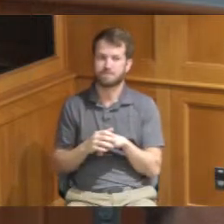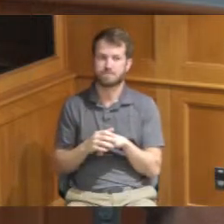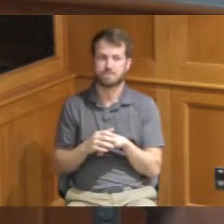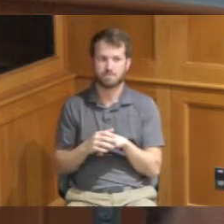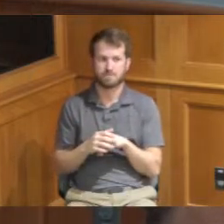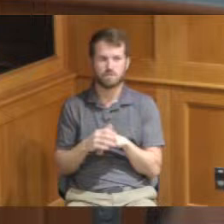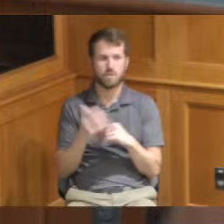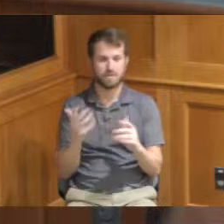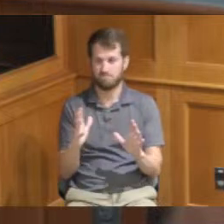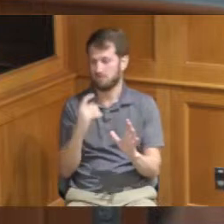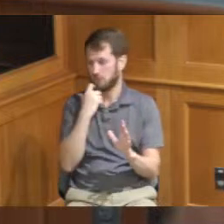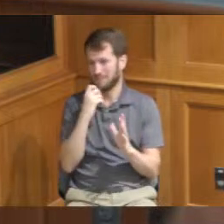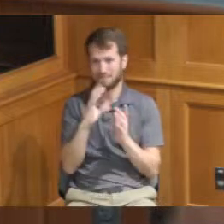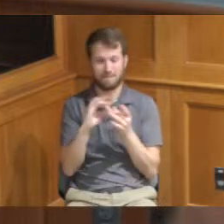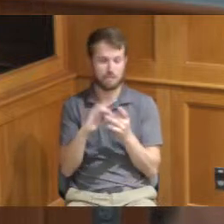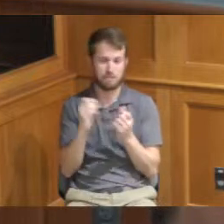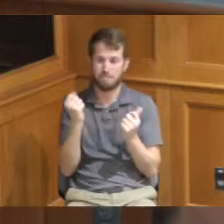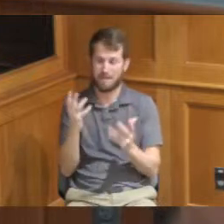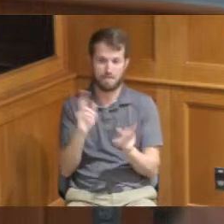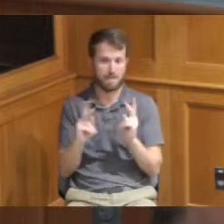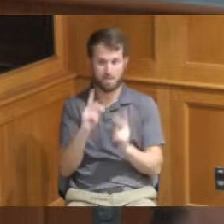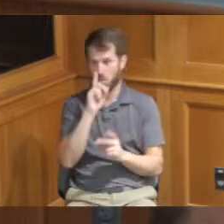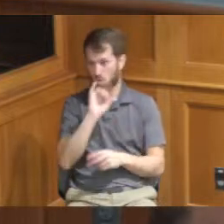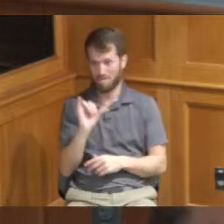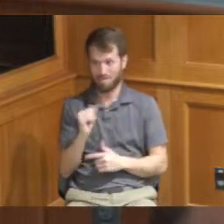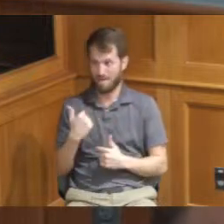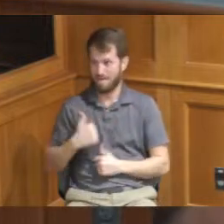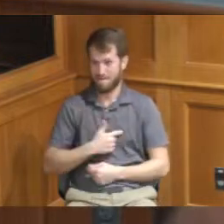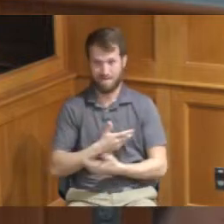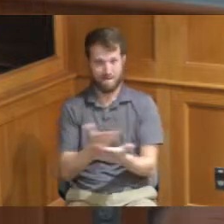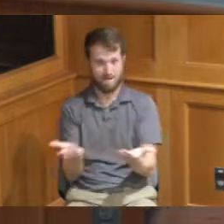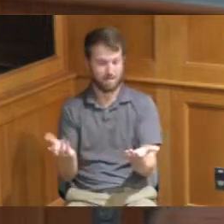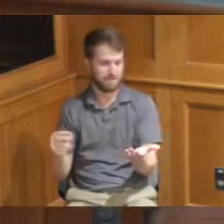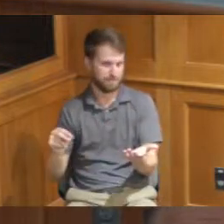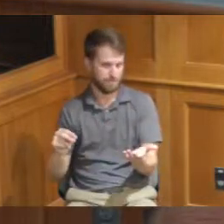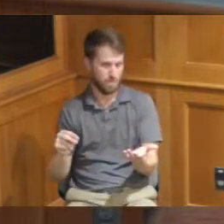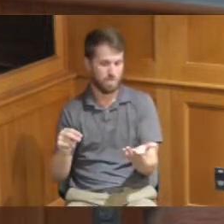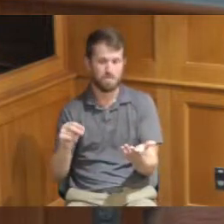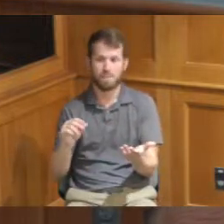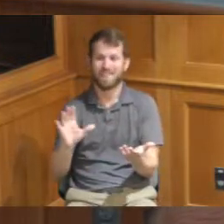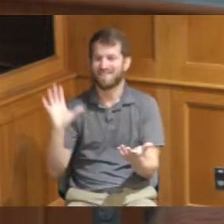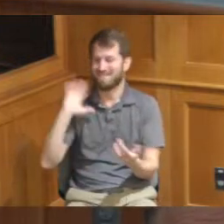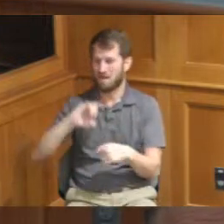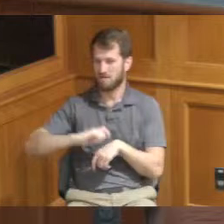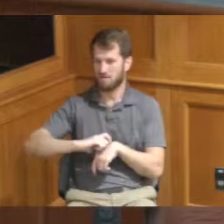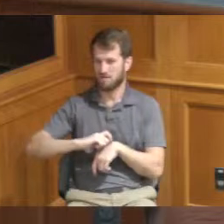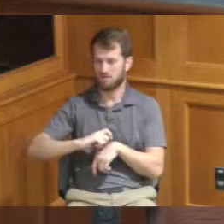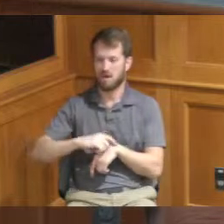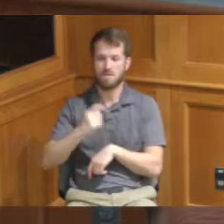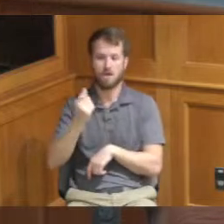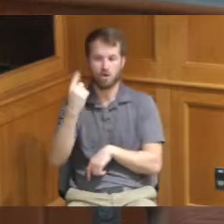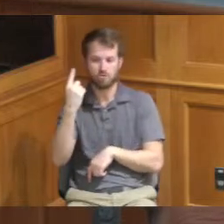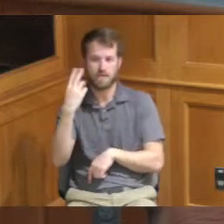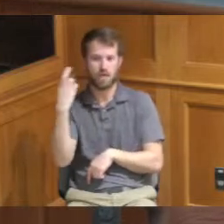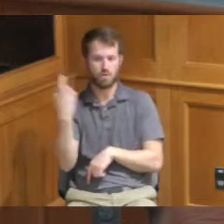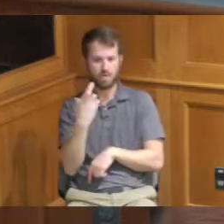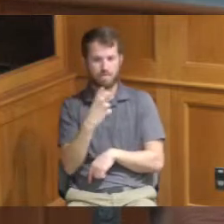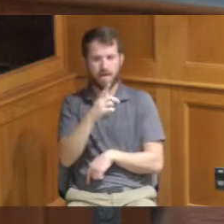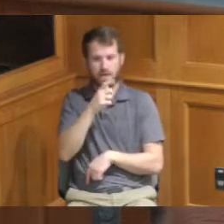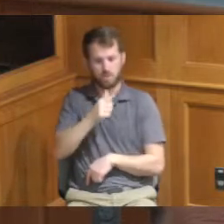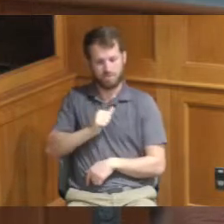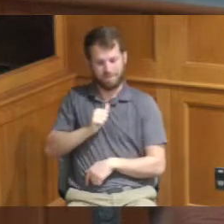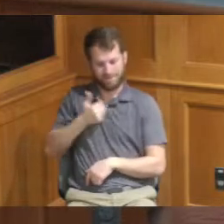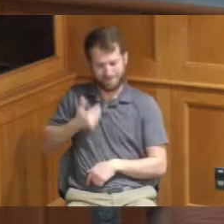As I just mentioned, as there are not many people that look like us, and at that time, just understanding and realizing who I was and what